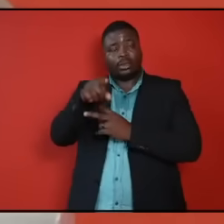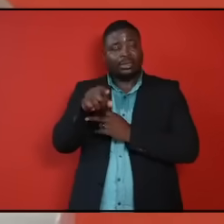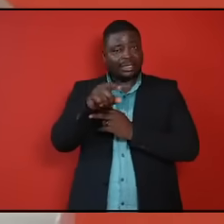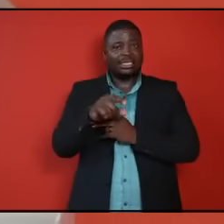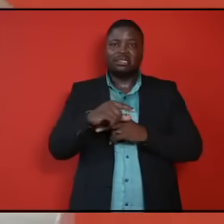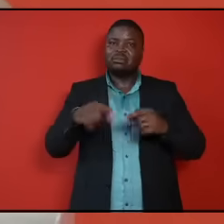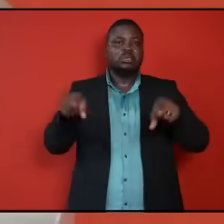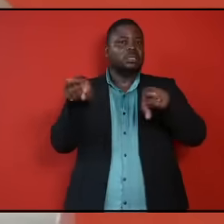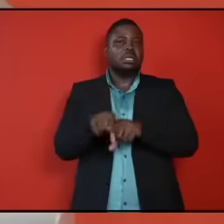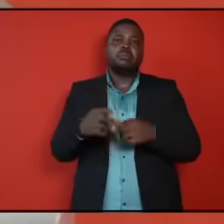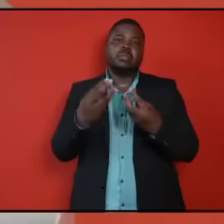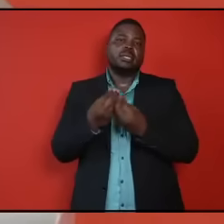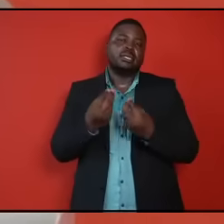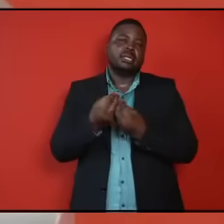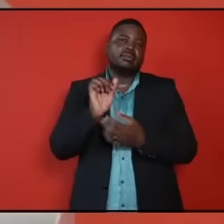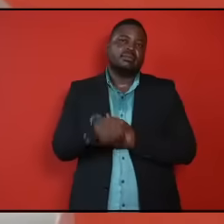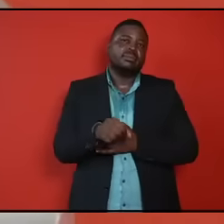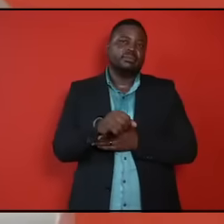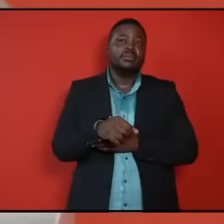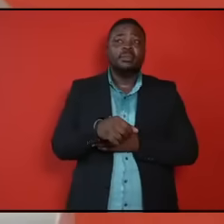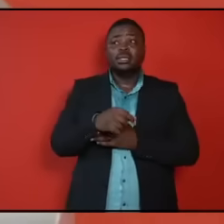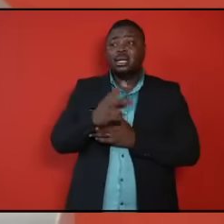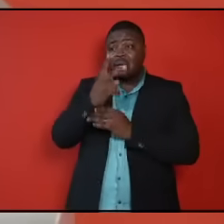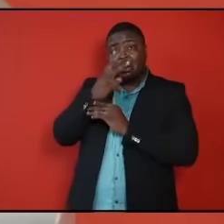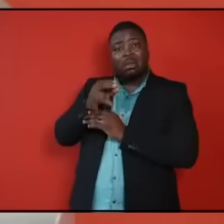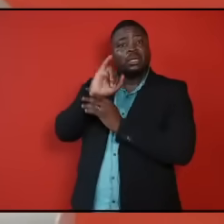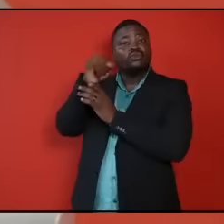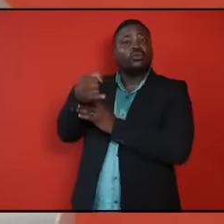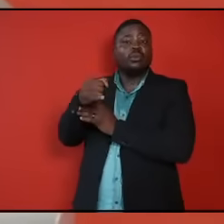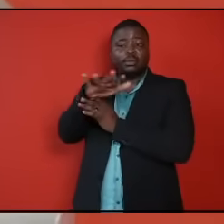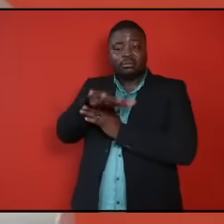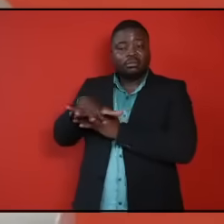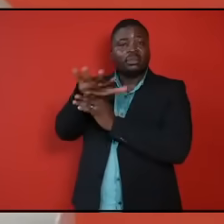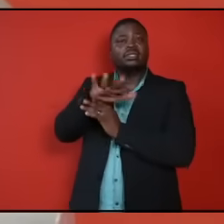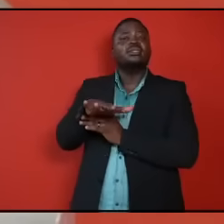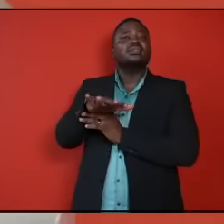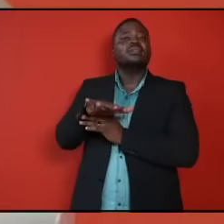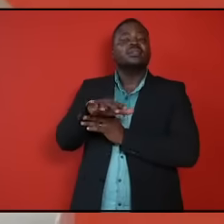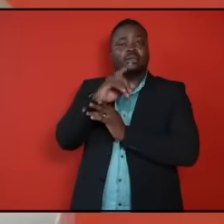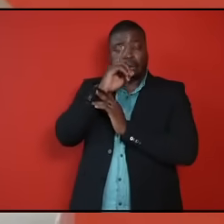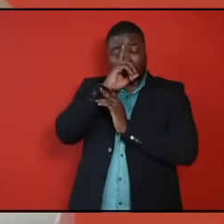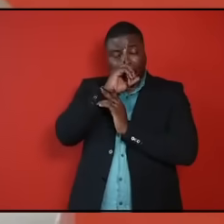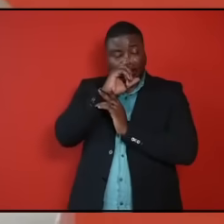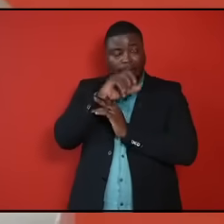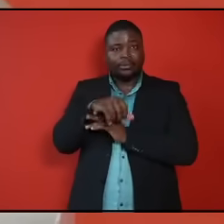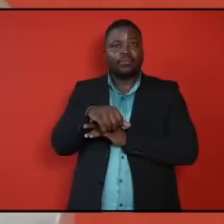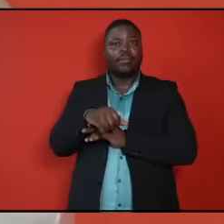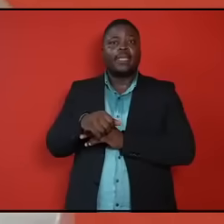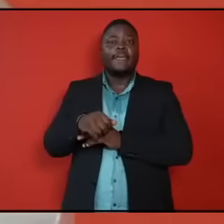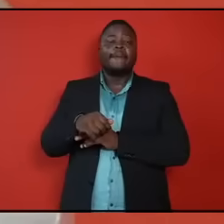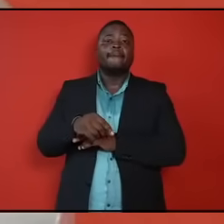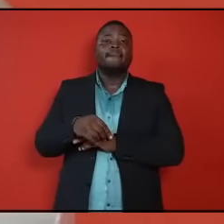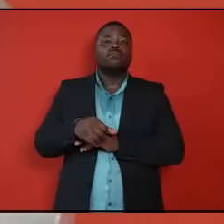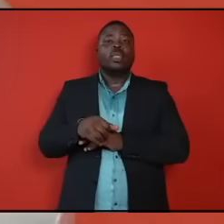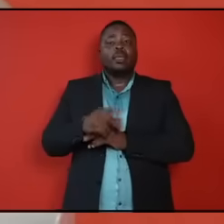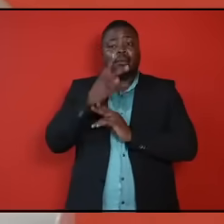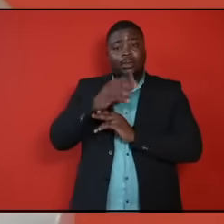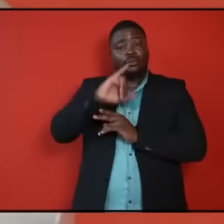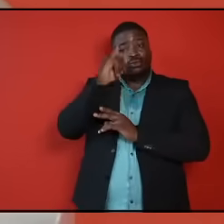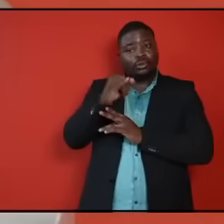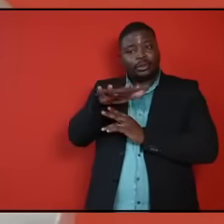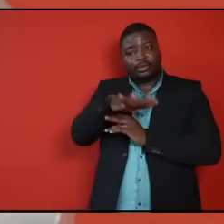So look at Joburg. We are given less powerful